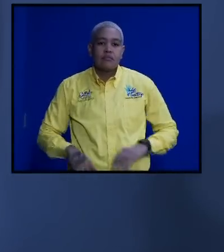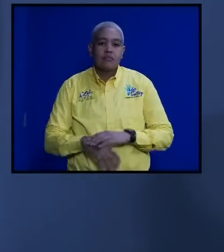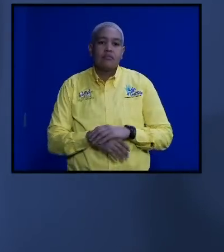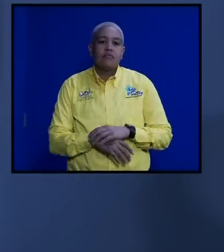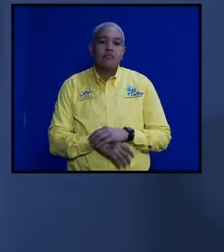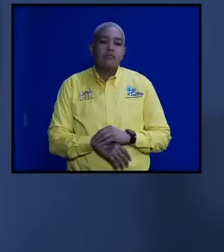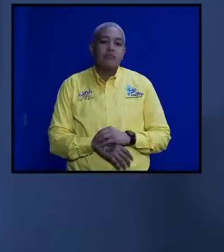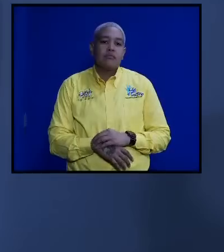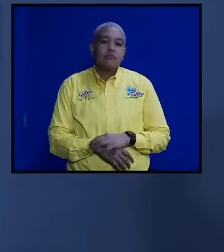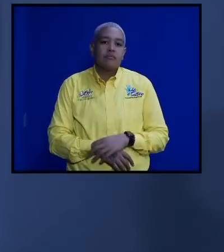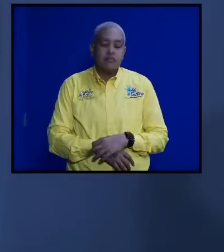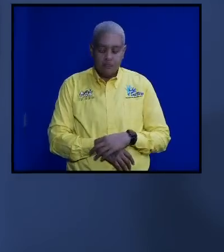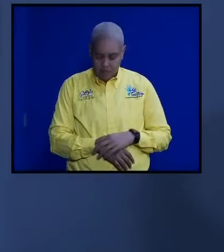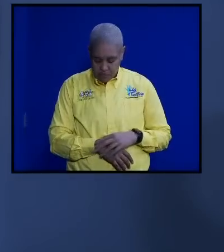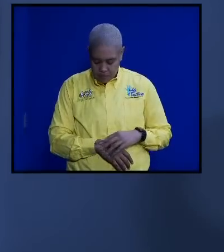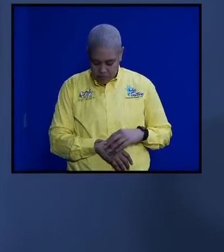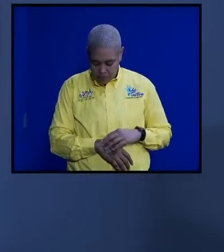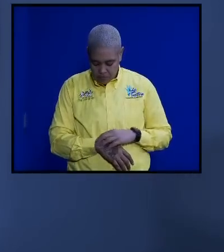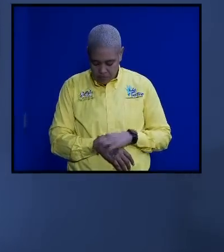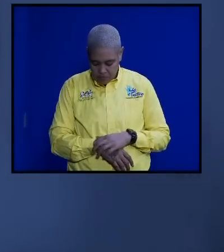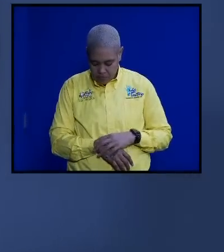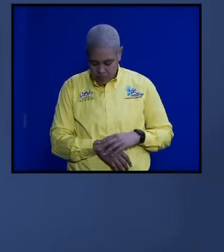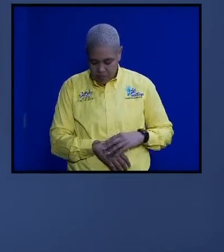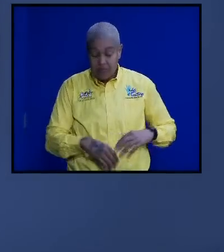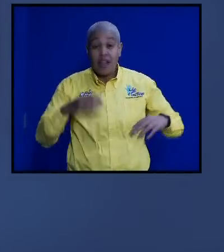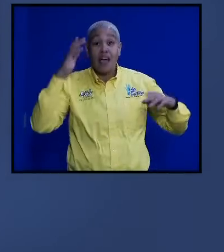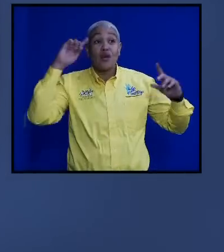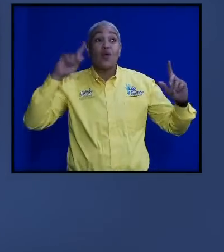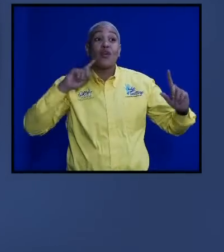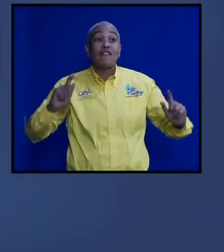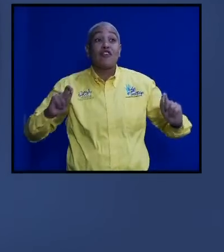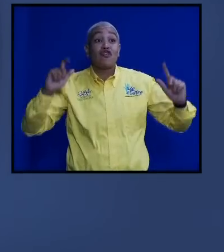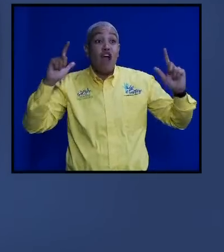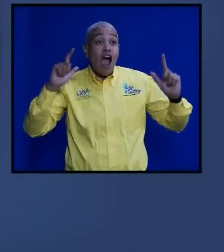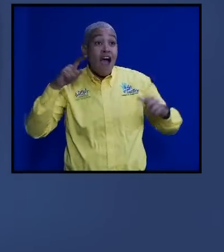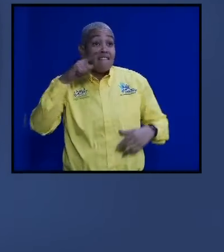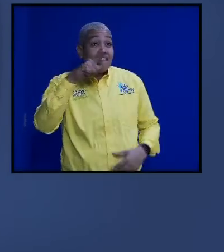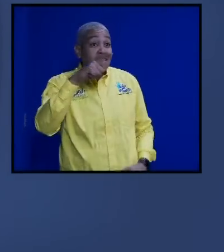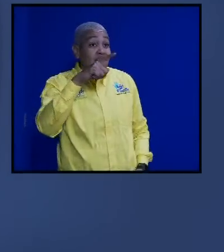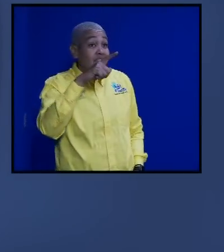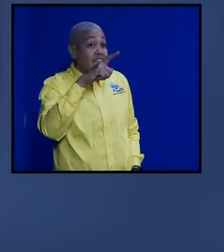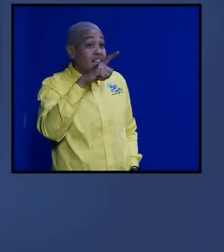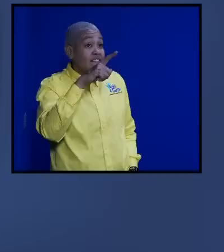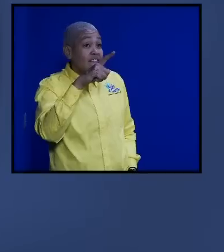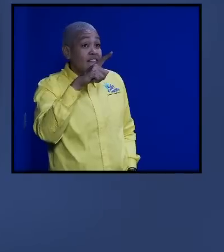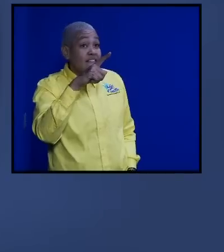I don't know if the graphs can be displayed again.